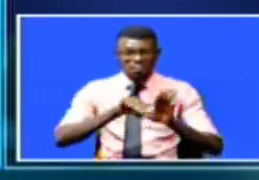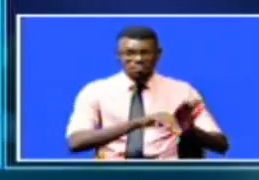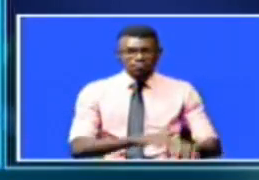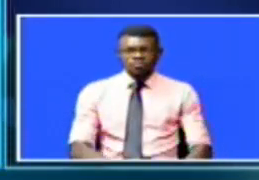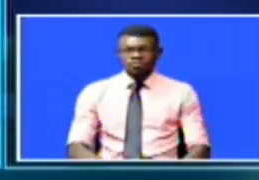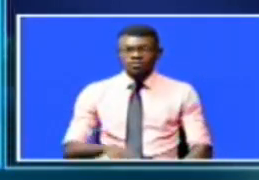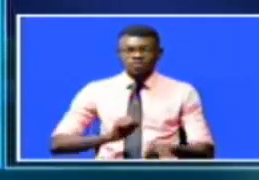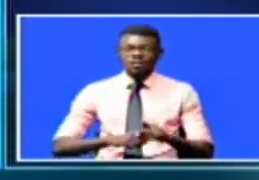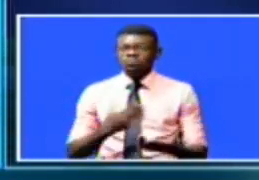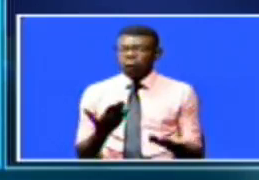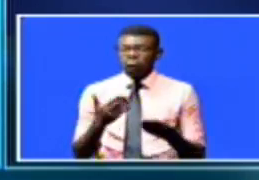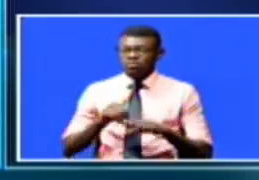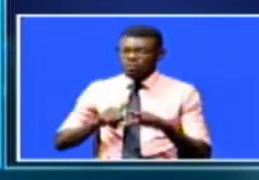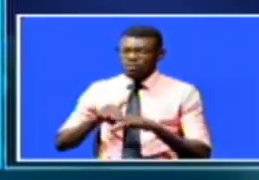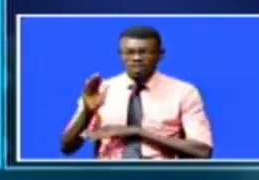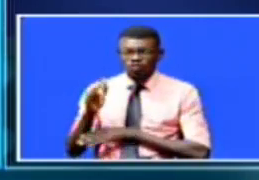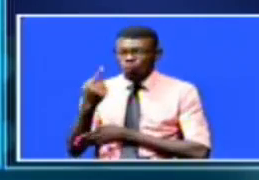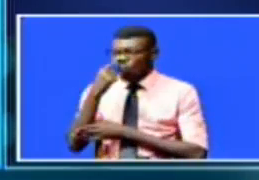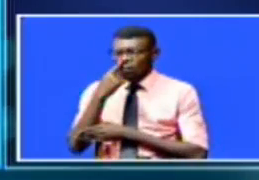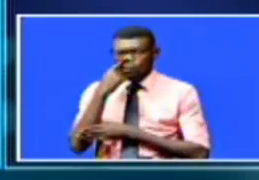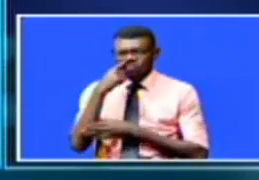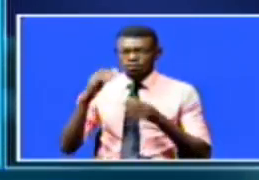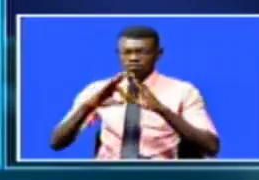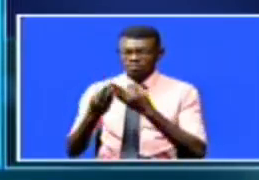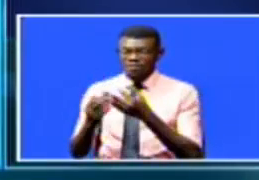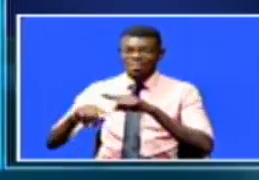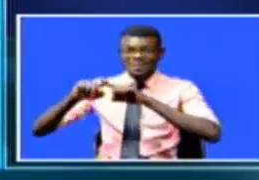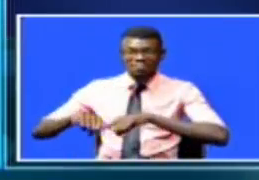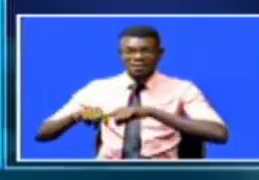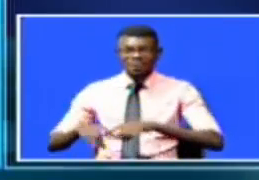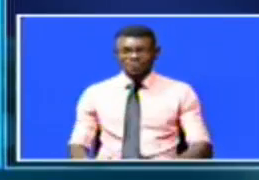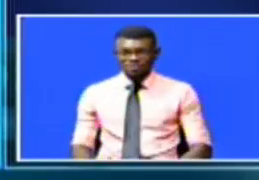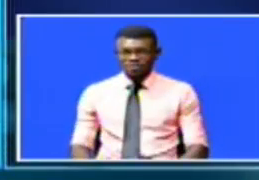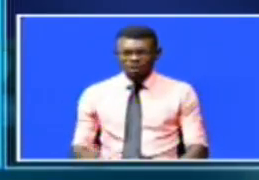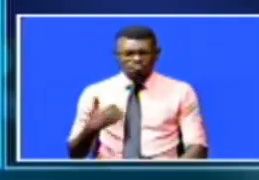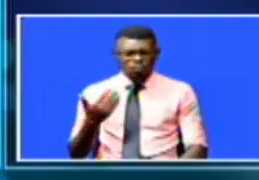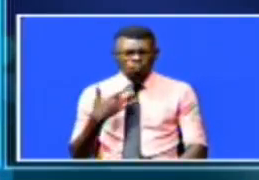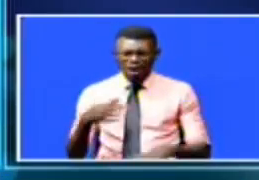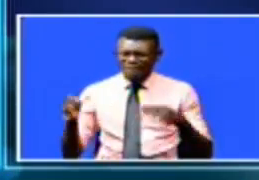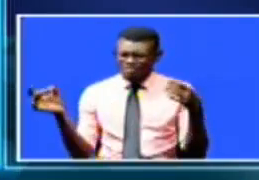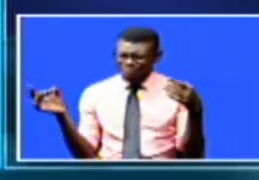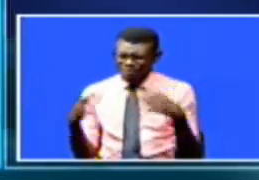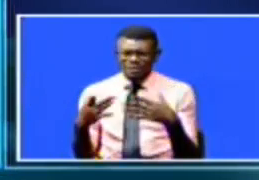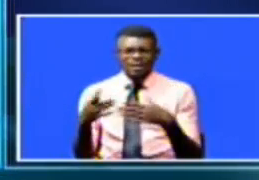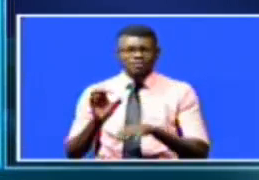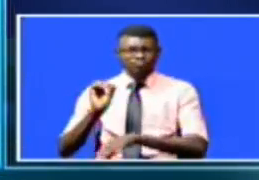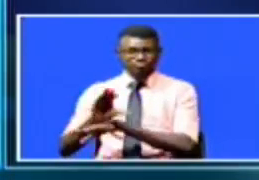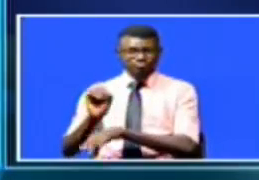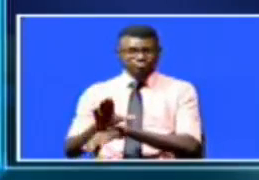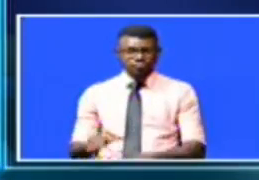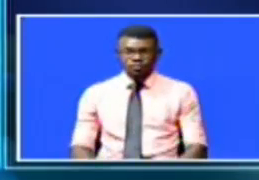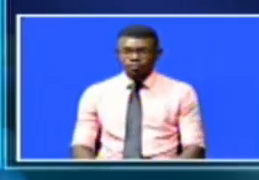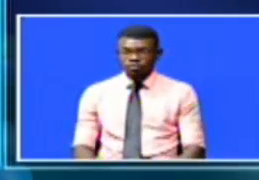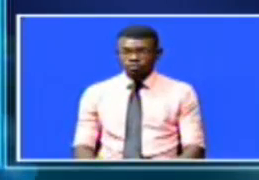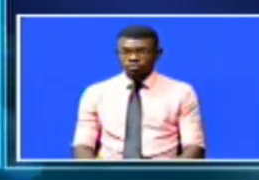them home, their families depend on them. Okay. Now, it would have meant, let me make this very clear to you, Ben, that if I